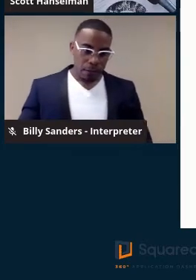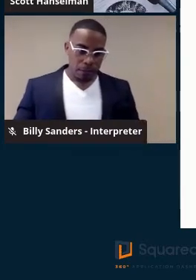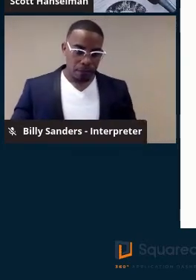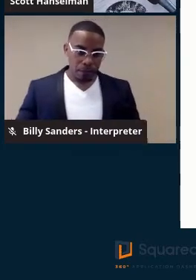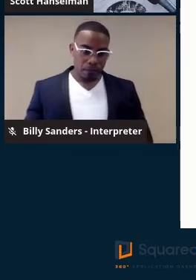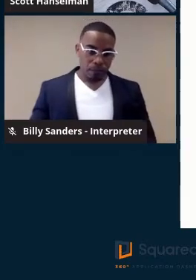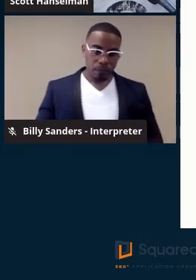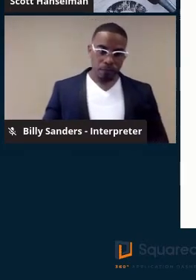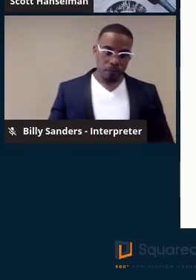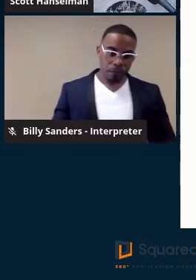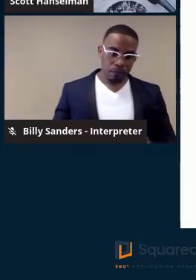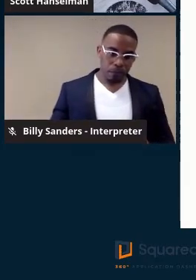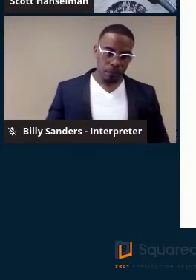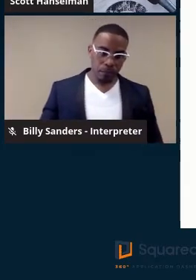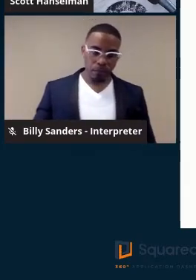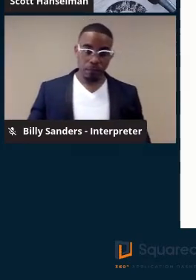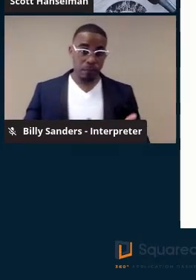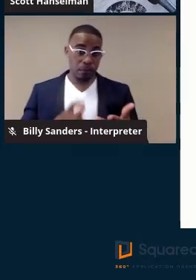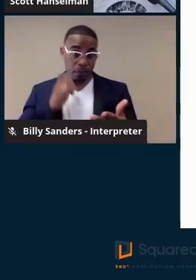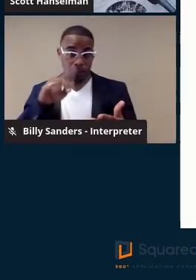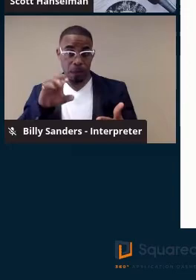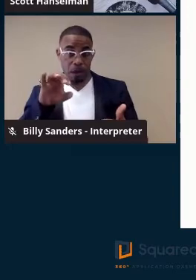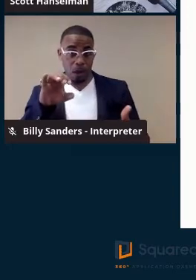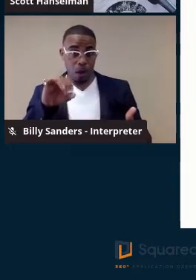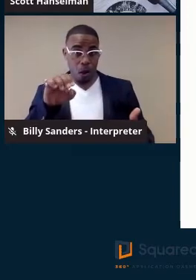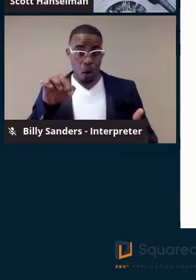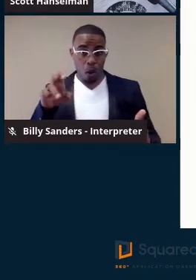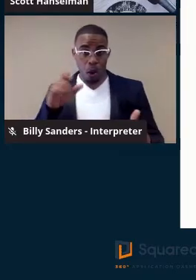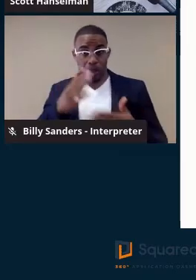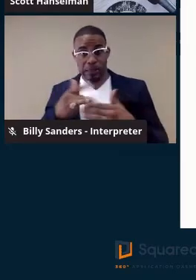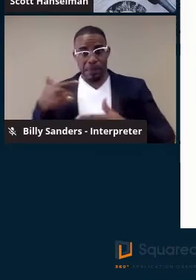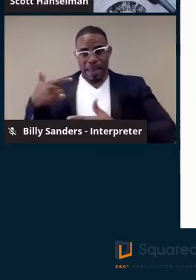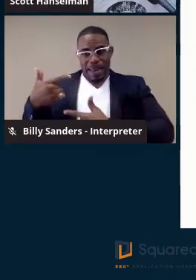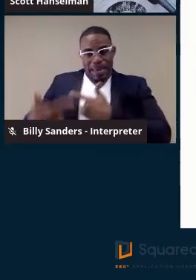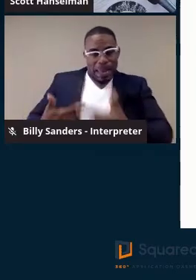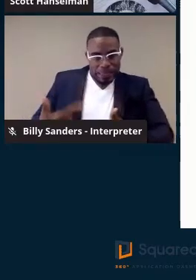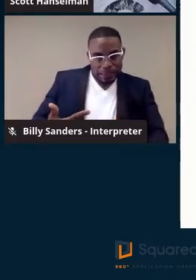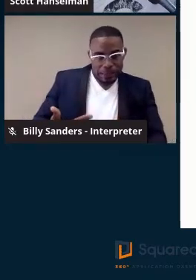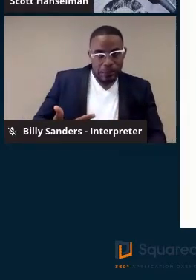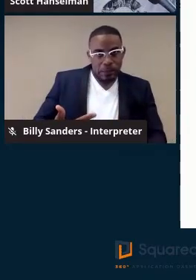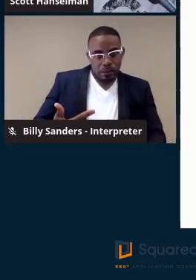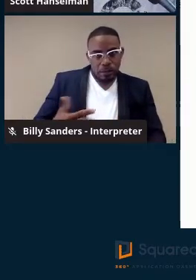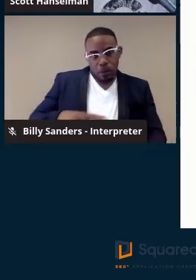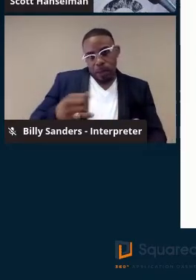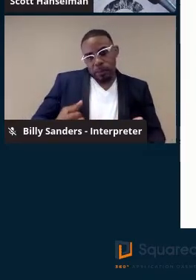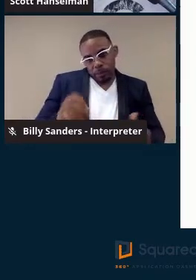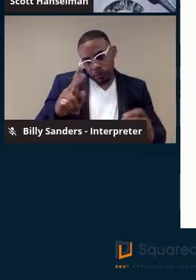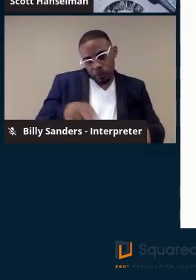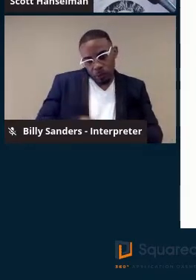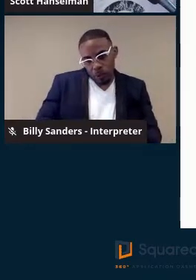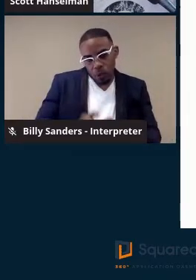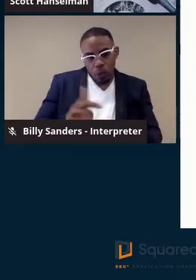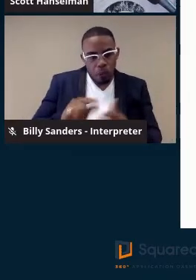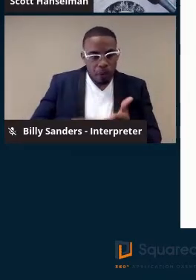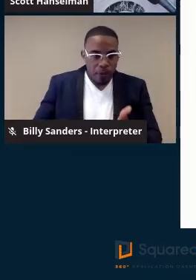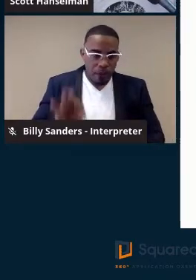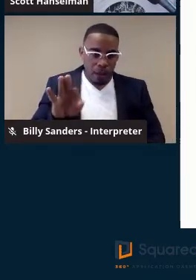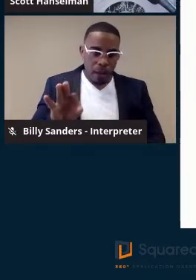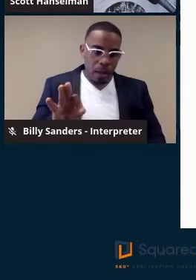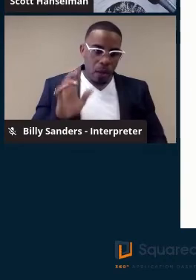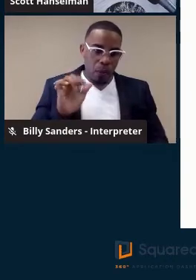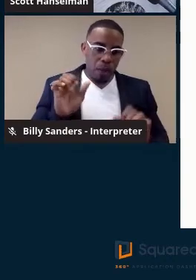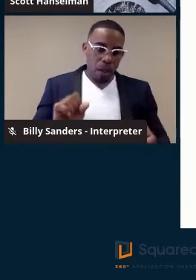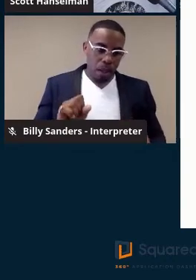that we use in .NET Core, and then some legacy projects. What we found was that we